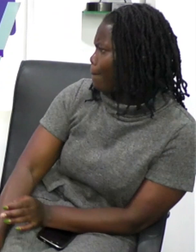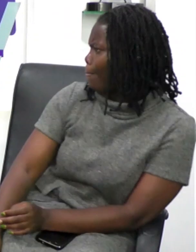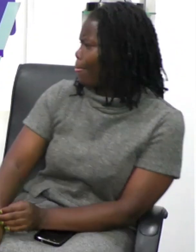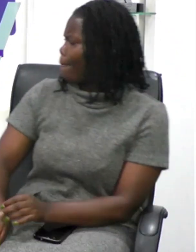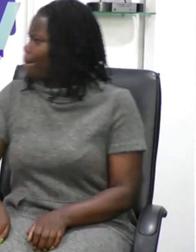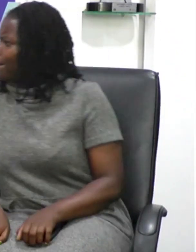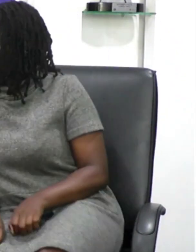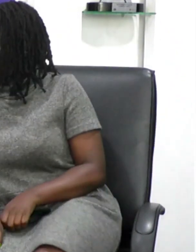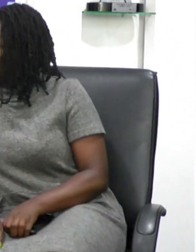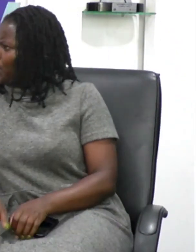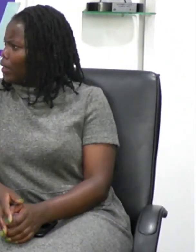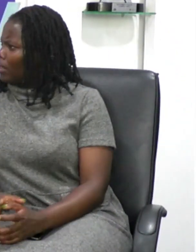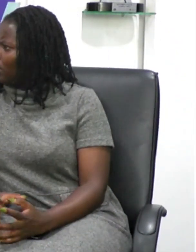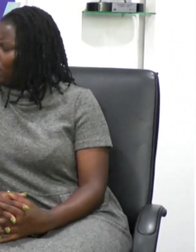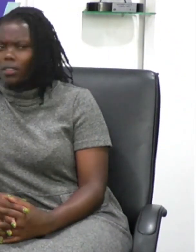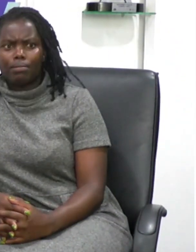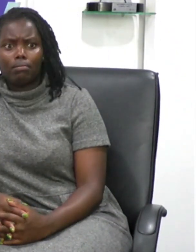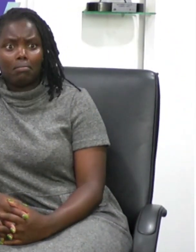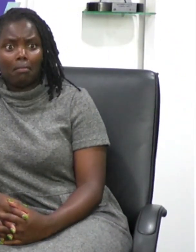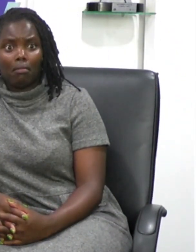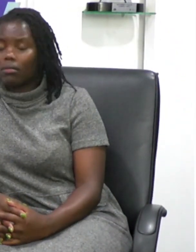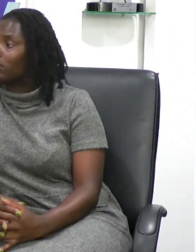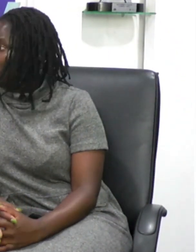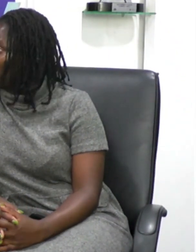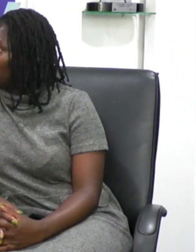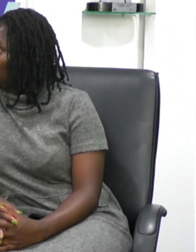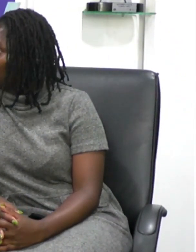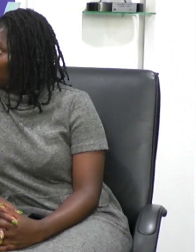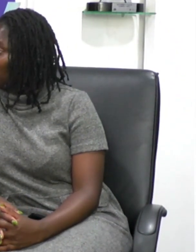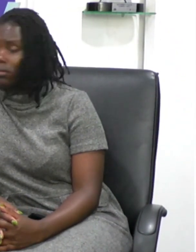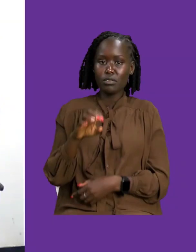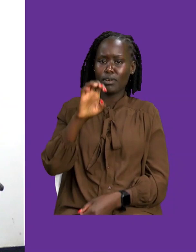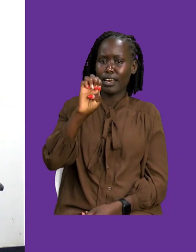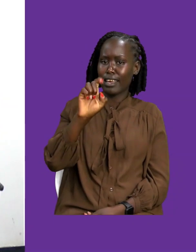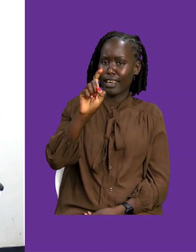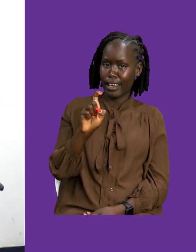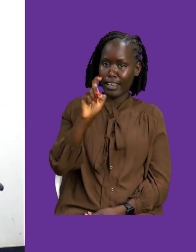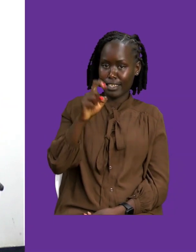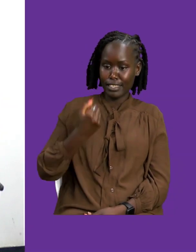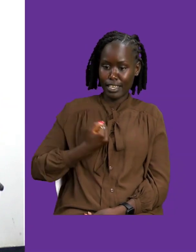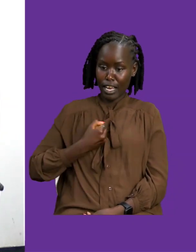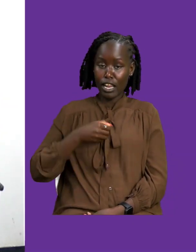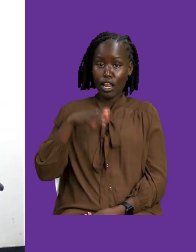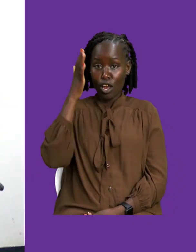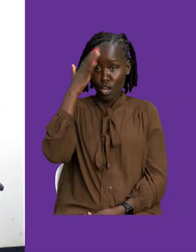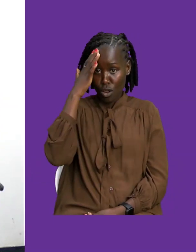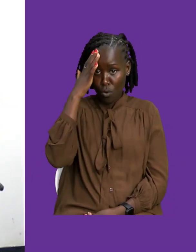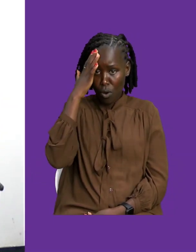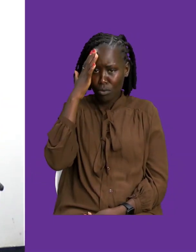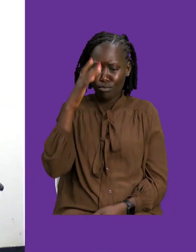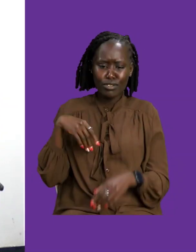depressed? I not realize it myself. It's my ex who noticed it because he started doing some crazy things in campus.